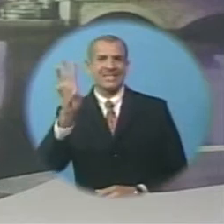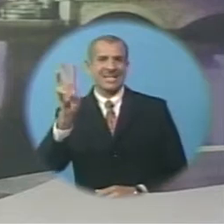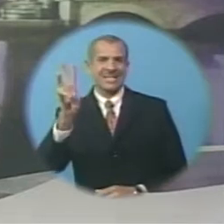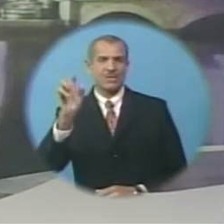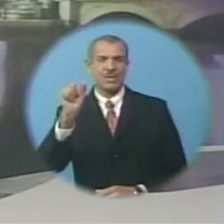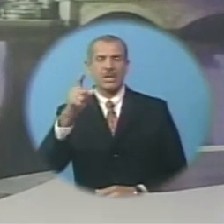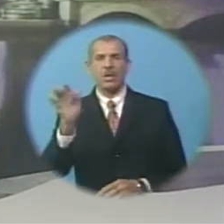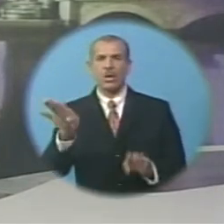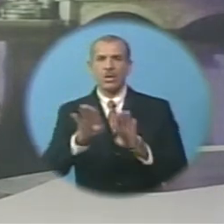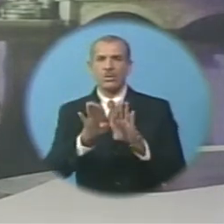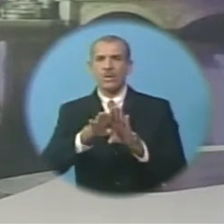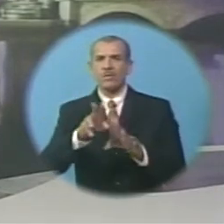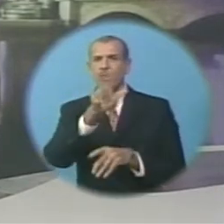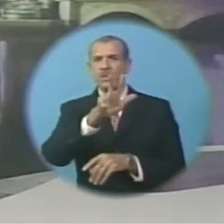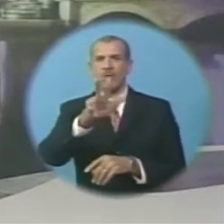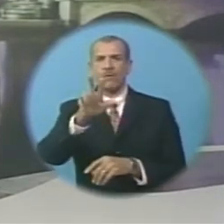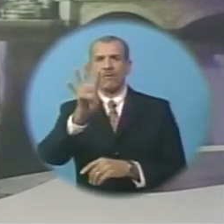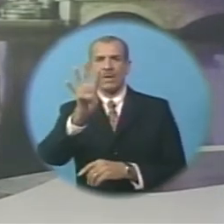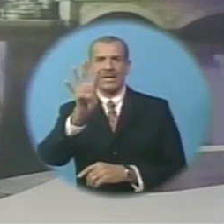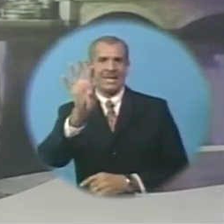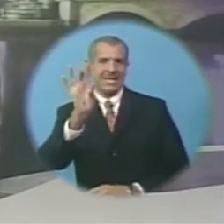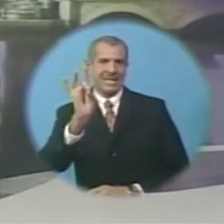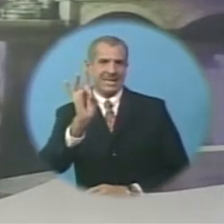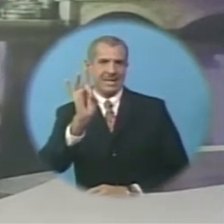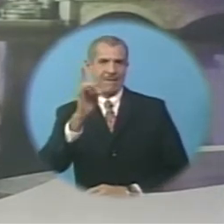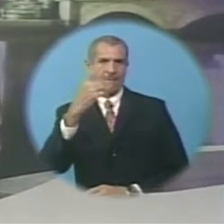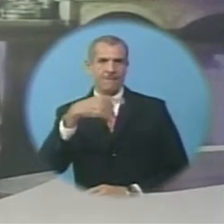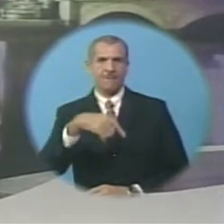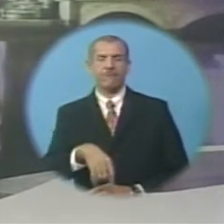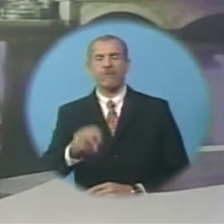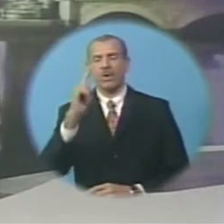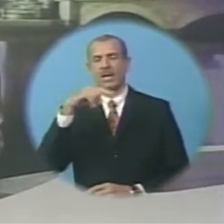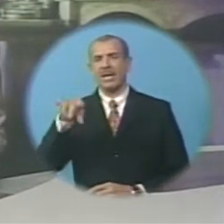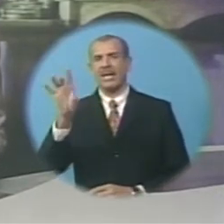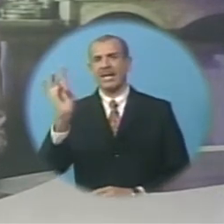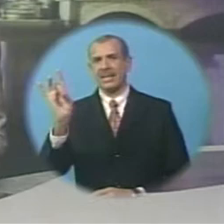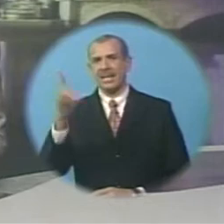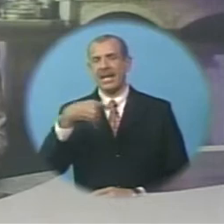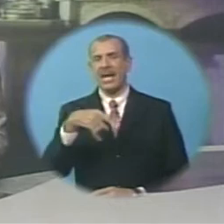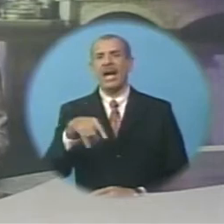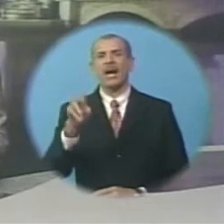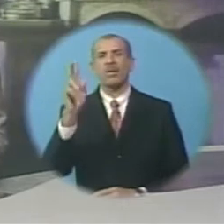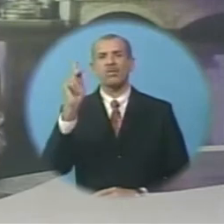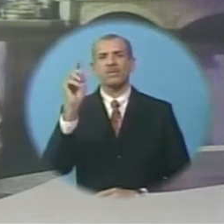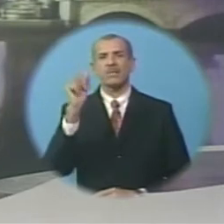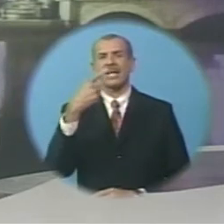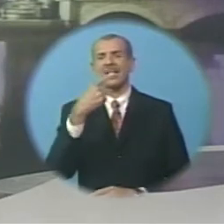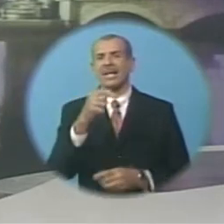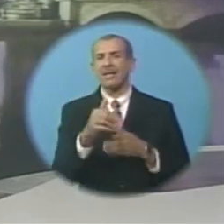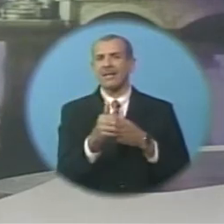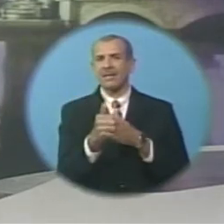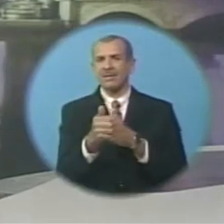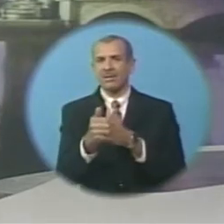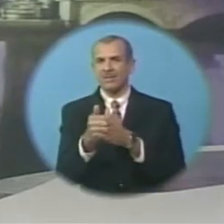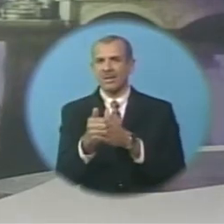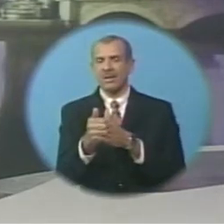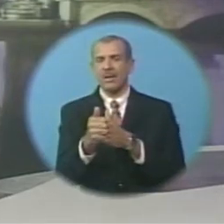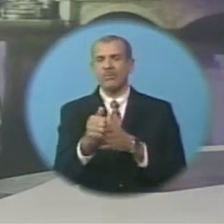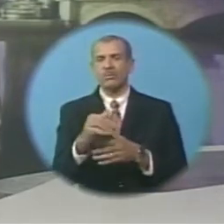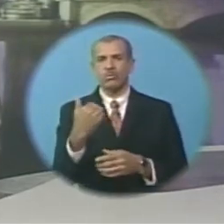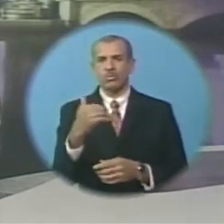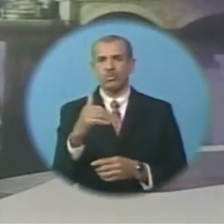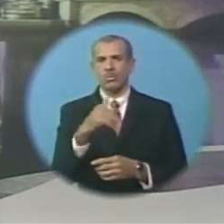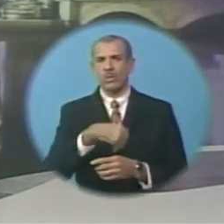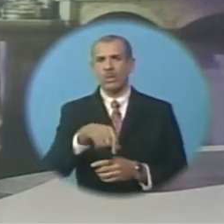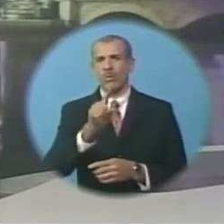on 348 for 8. The opening pair of Dwinanath Karuratne and Kusal Perera guided the side with an impressive partnership